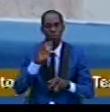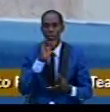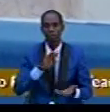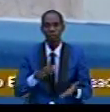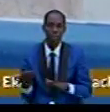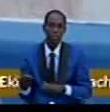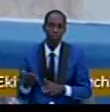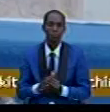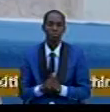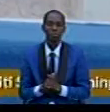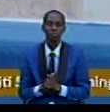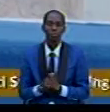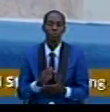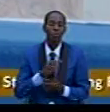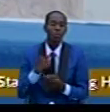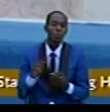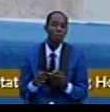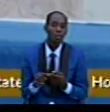When